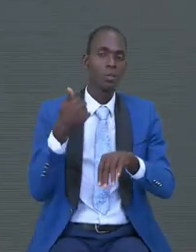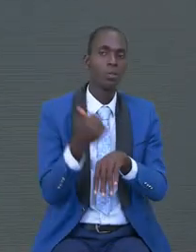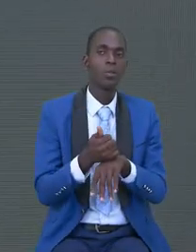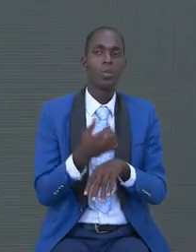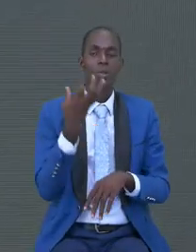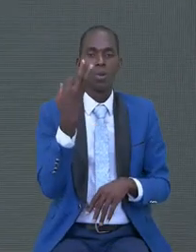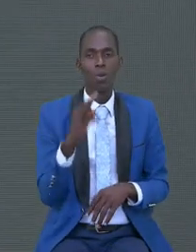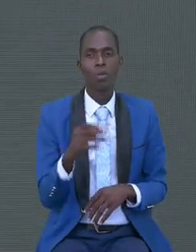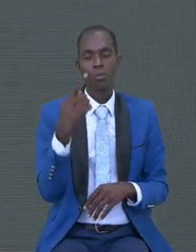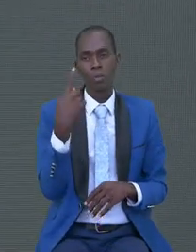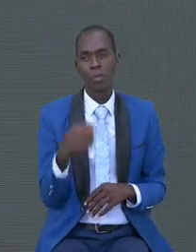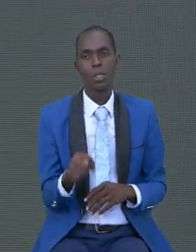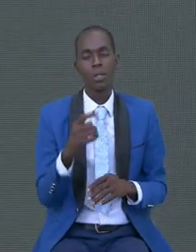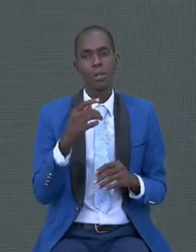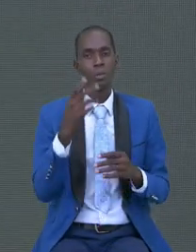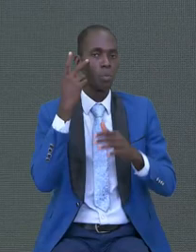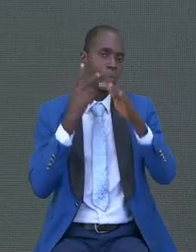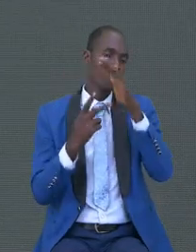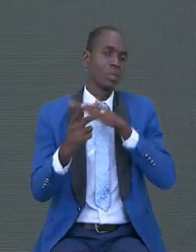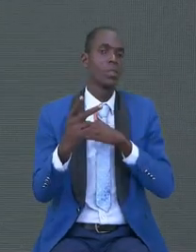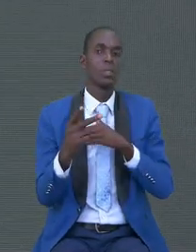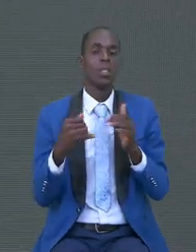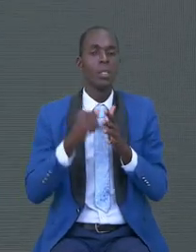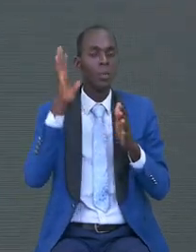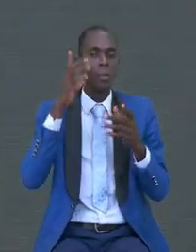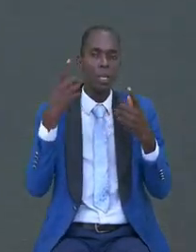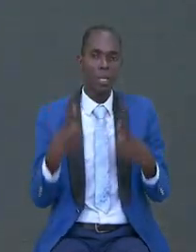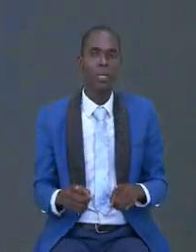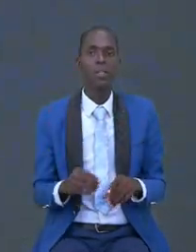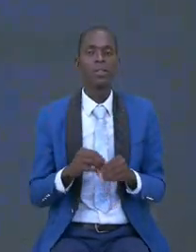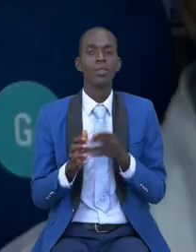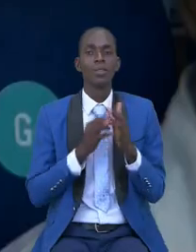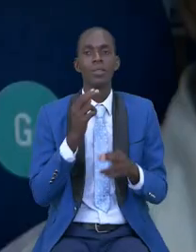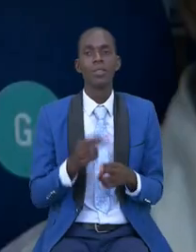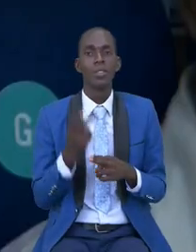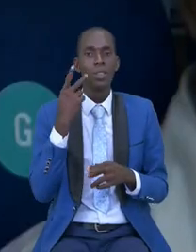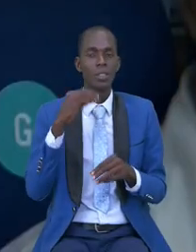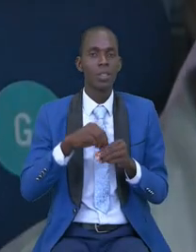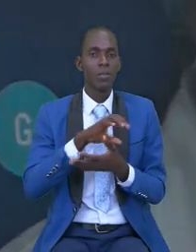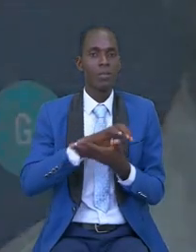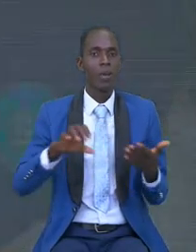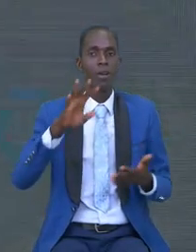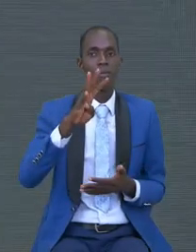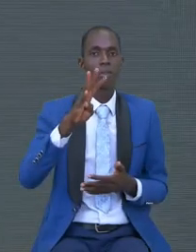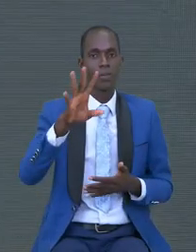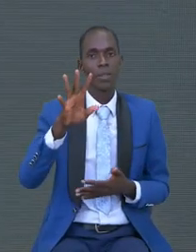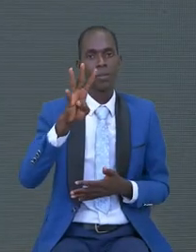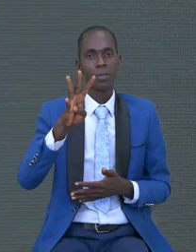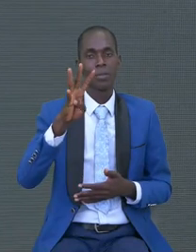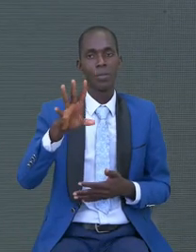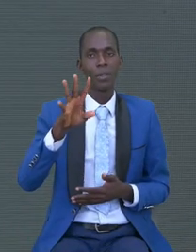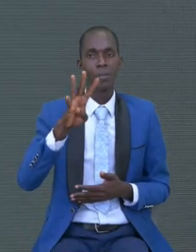of the prophecy. It will happen. Look at verse 45. In